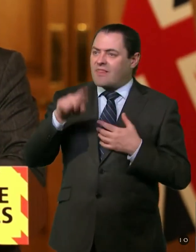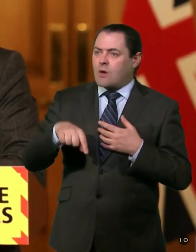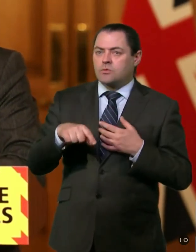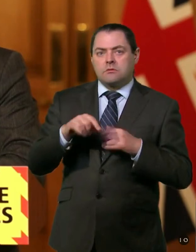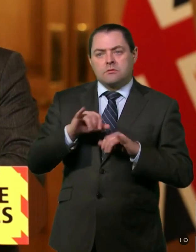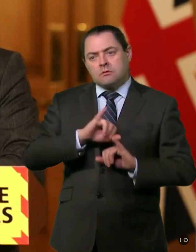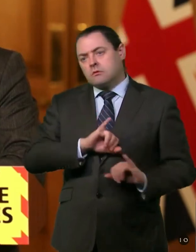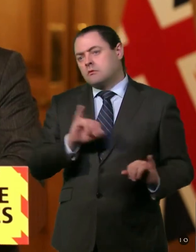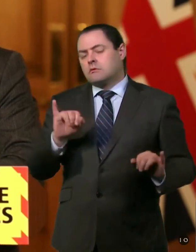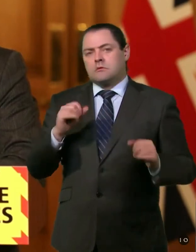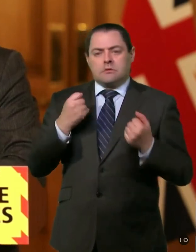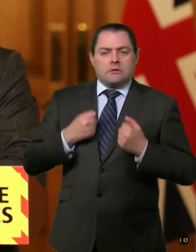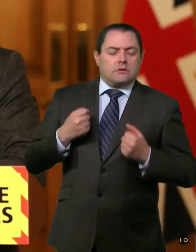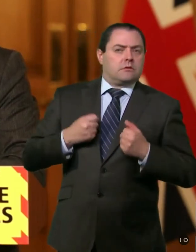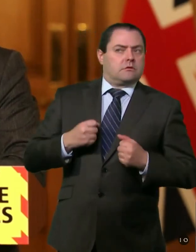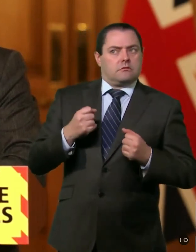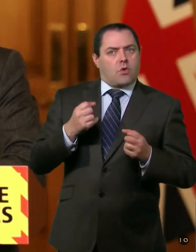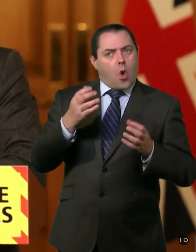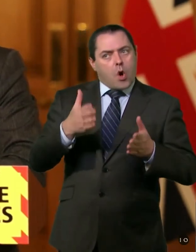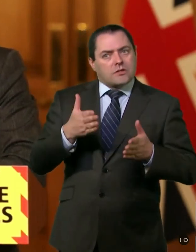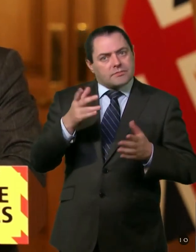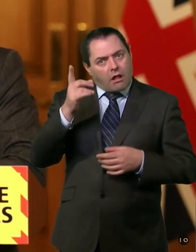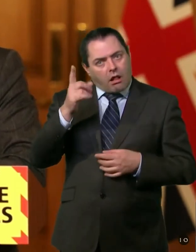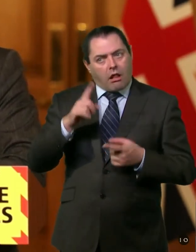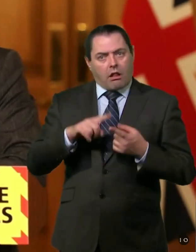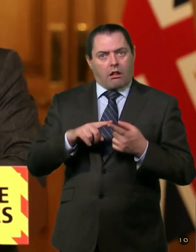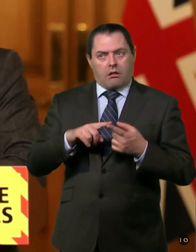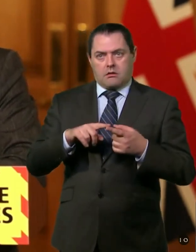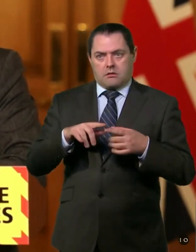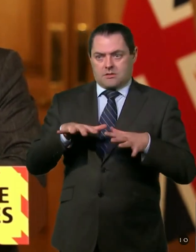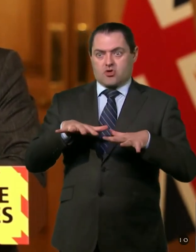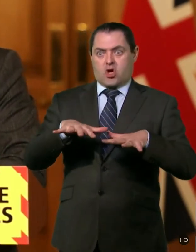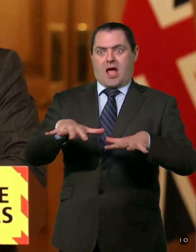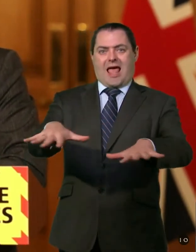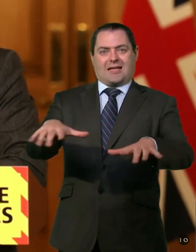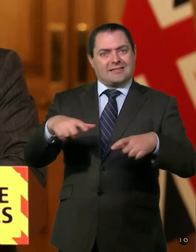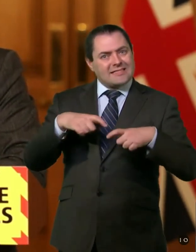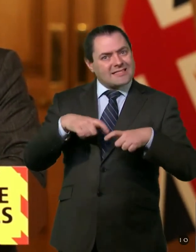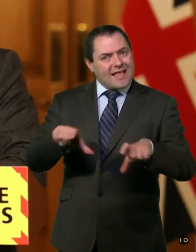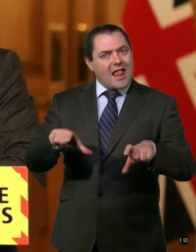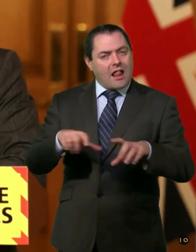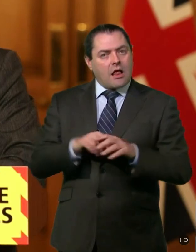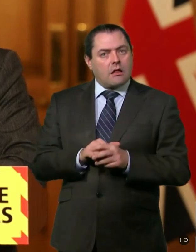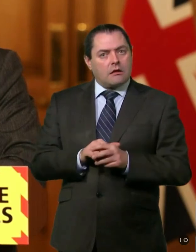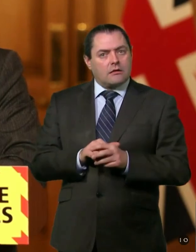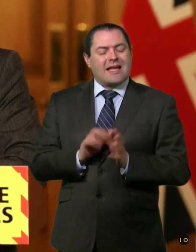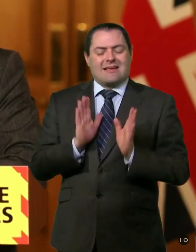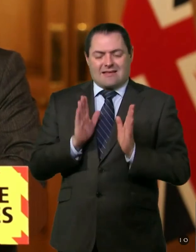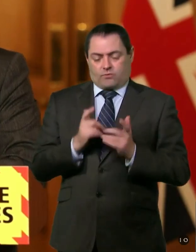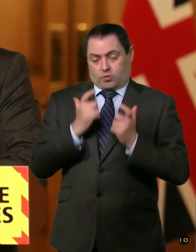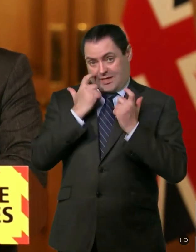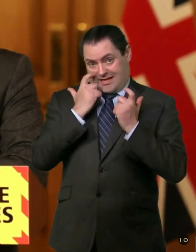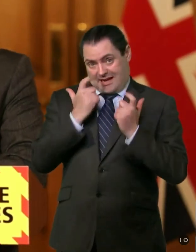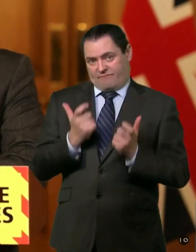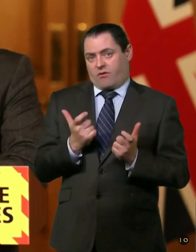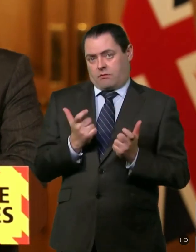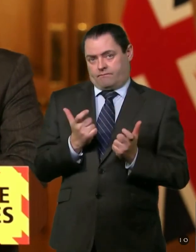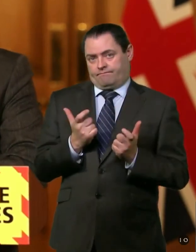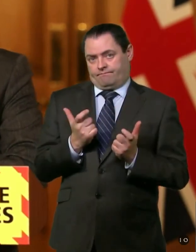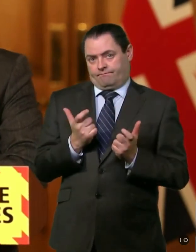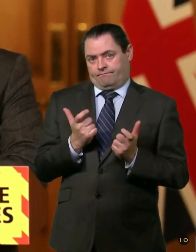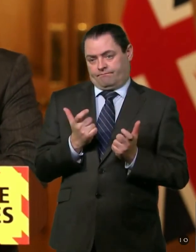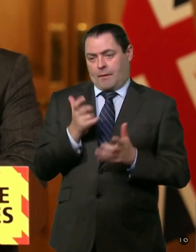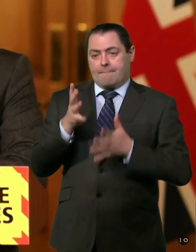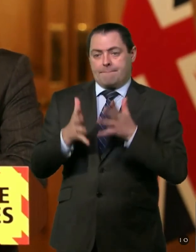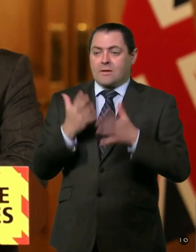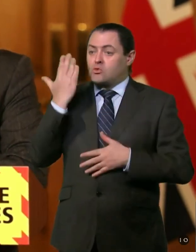high, we all must be cautious, and we all want only to open schools when we can be